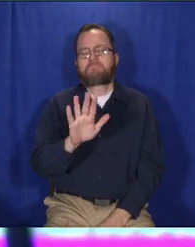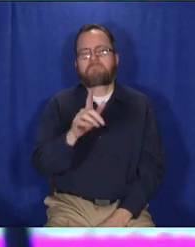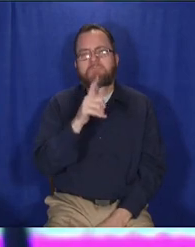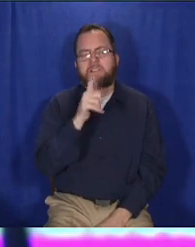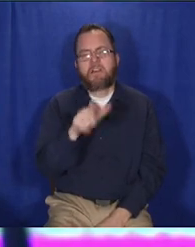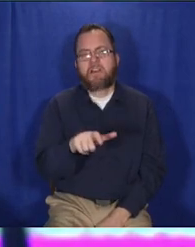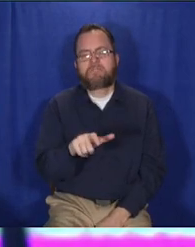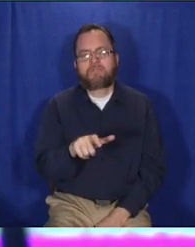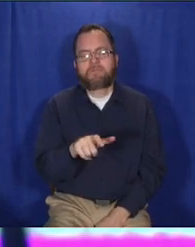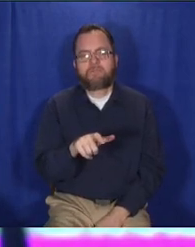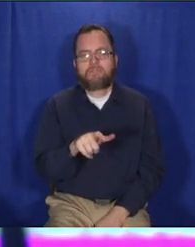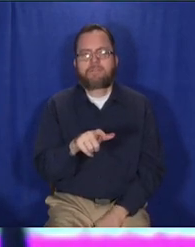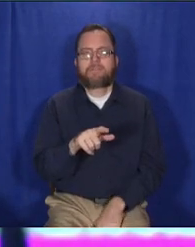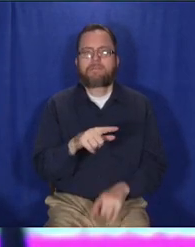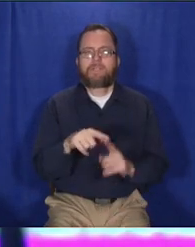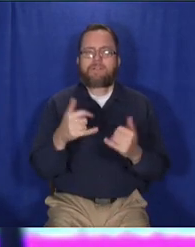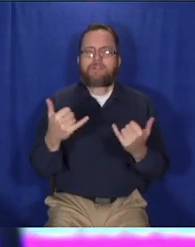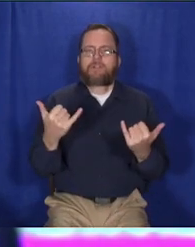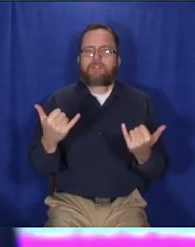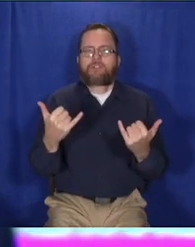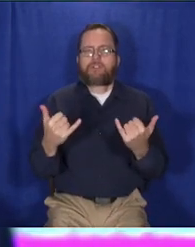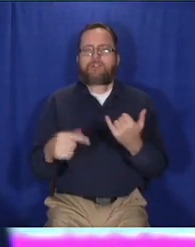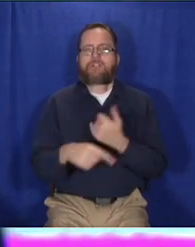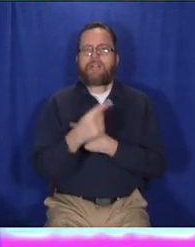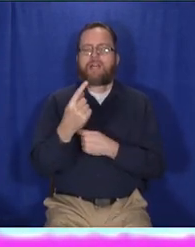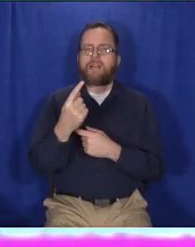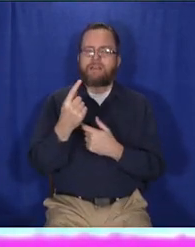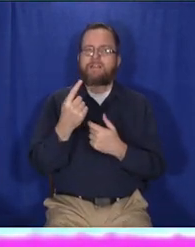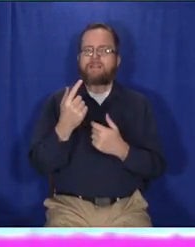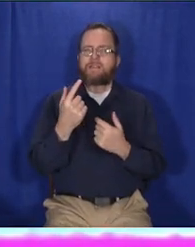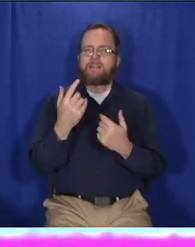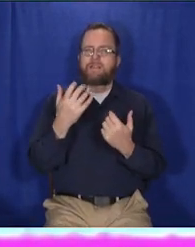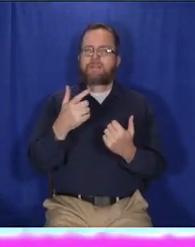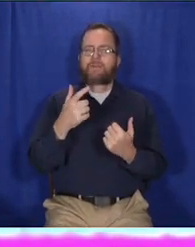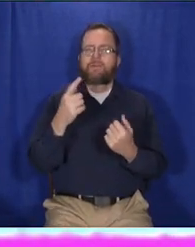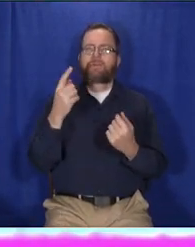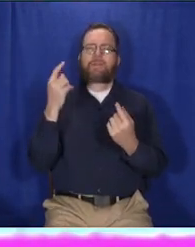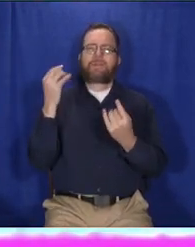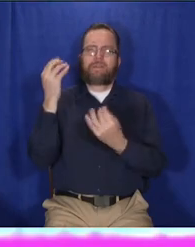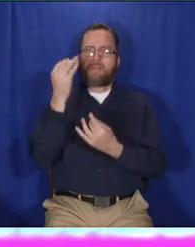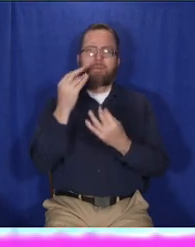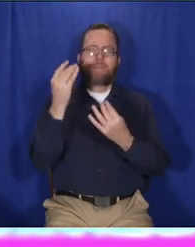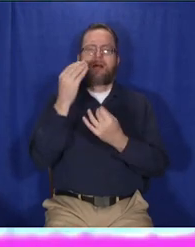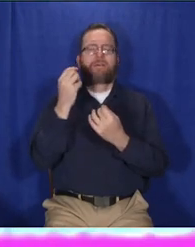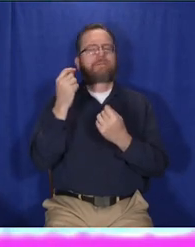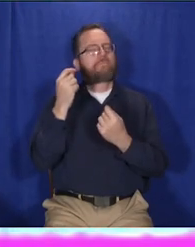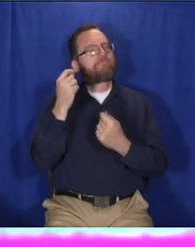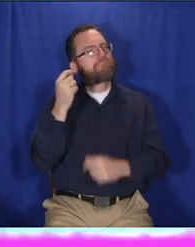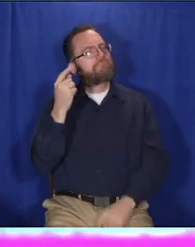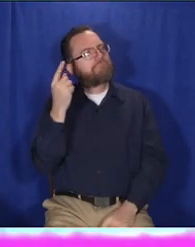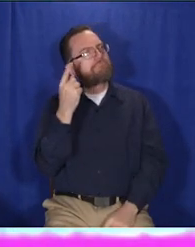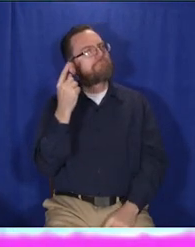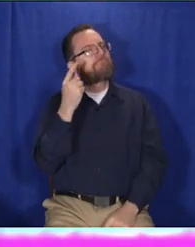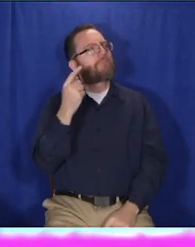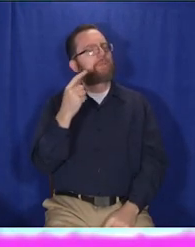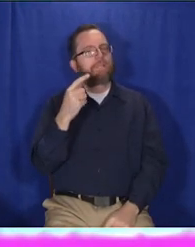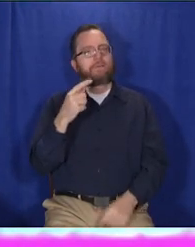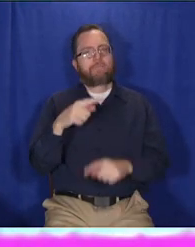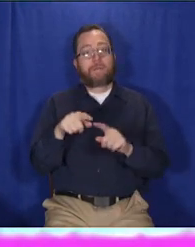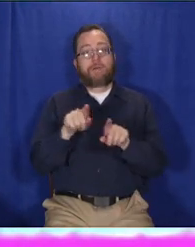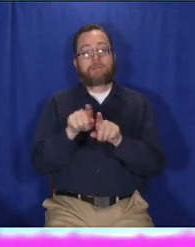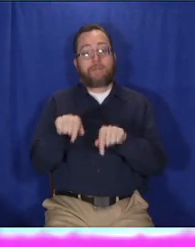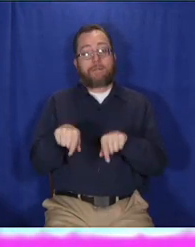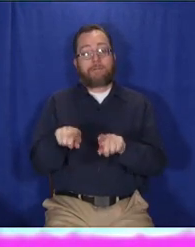through these verses, that's what I actually want you to intentionally spend some time thinking about and praying about this